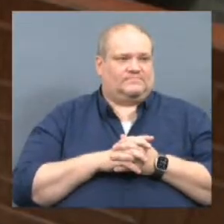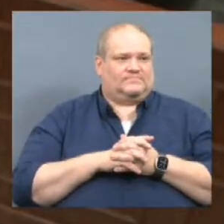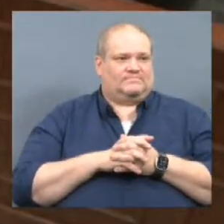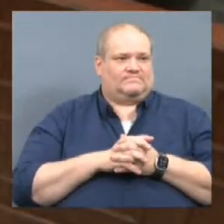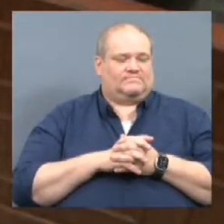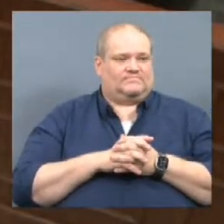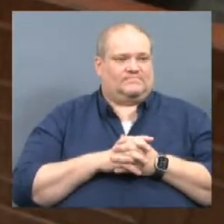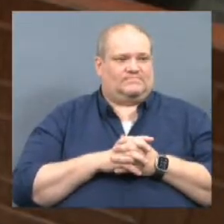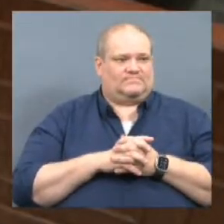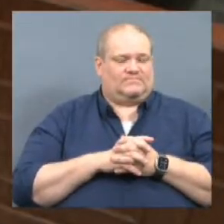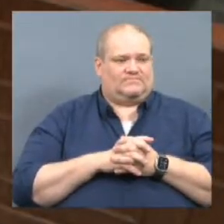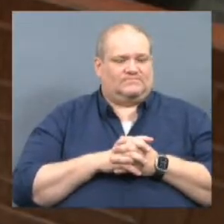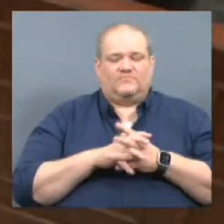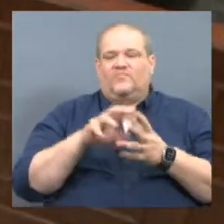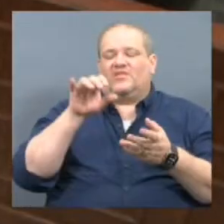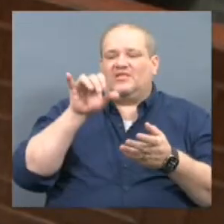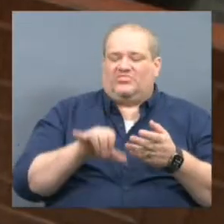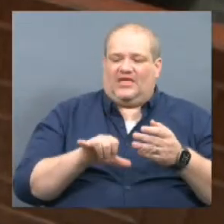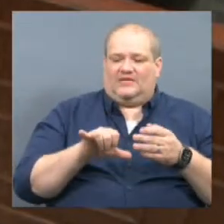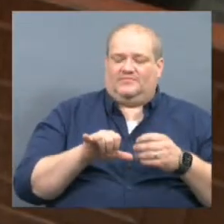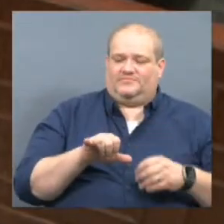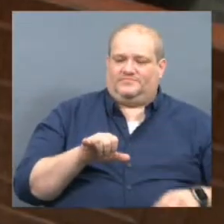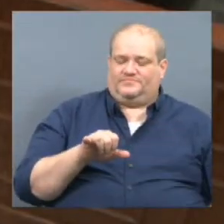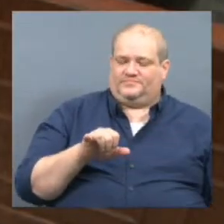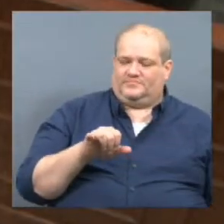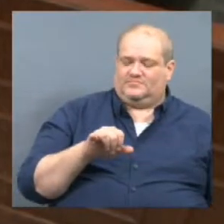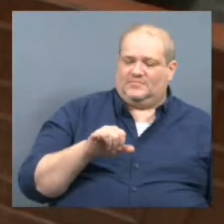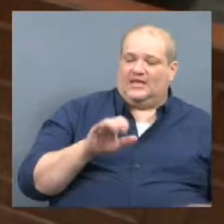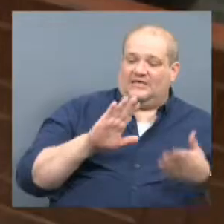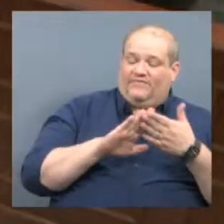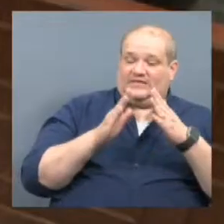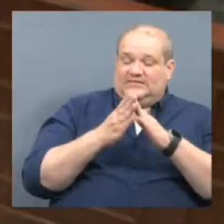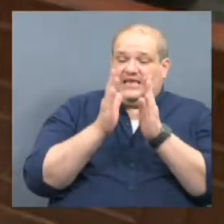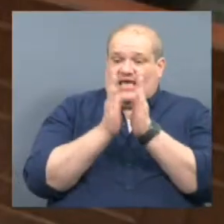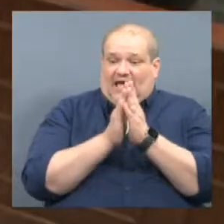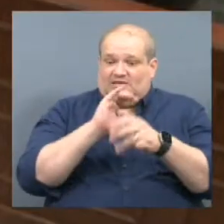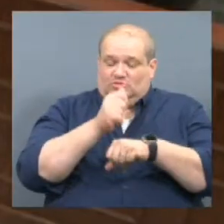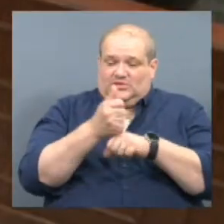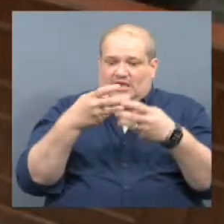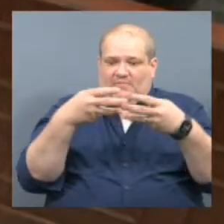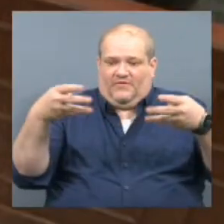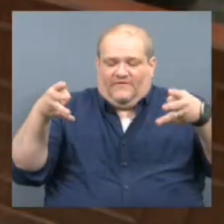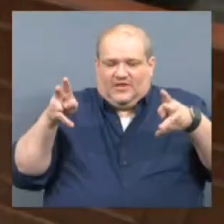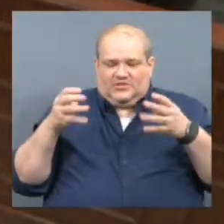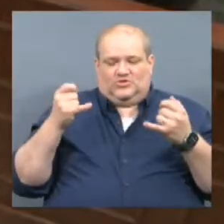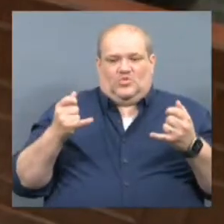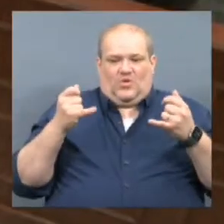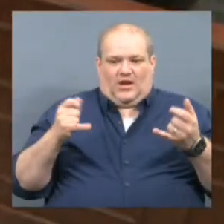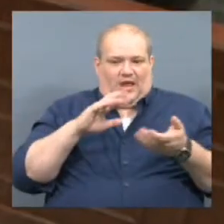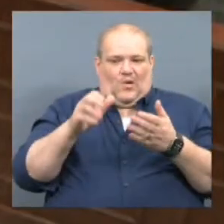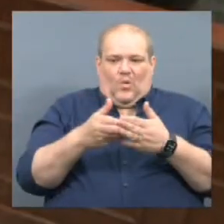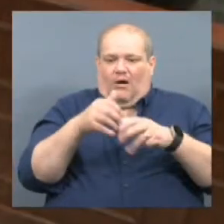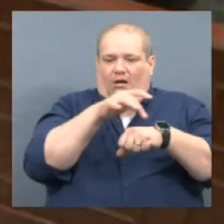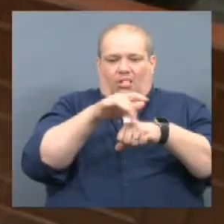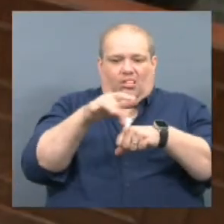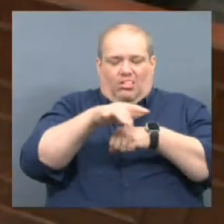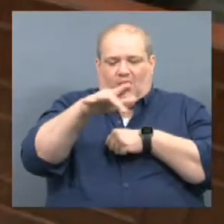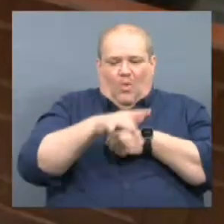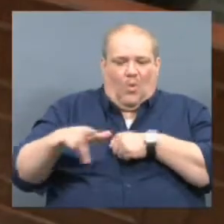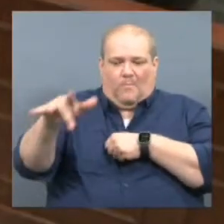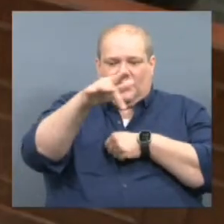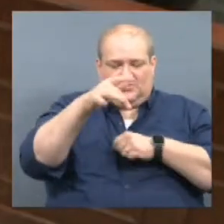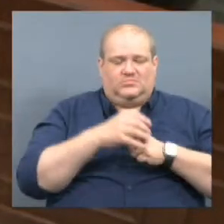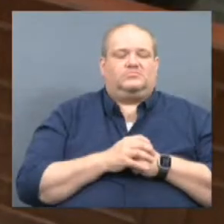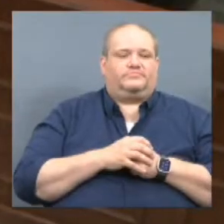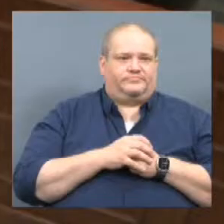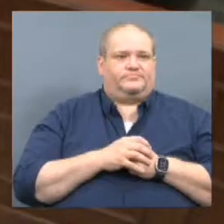I think if that would be if the city asks us to put a fence, but right now it's all open space.